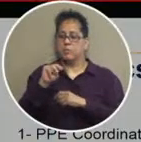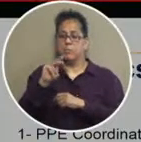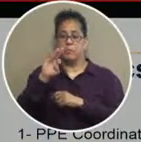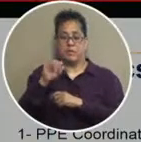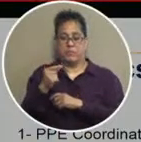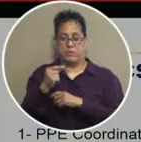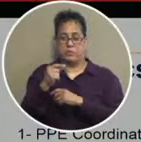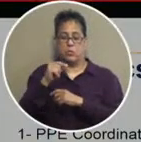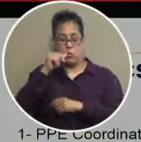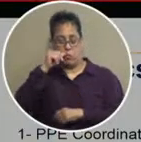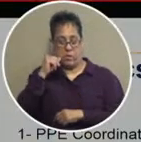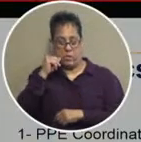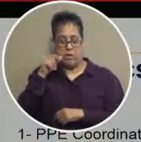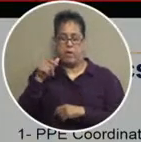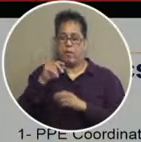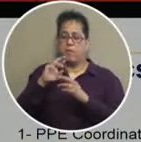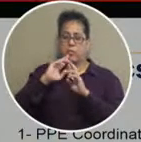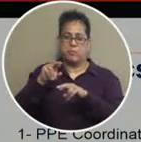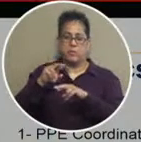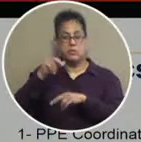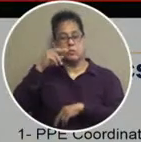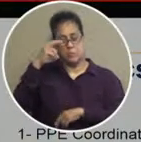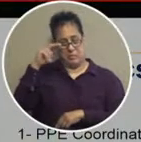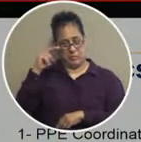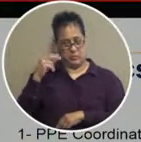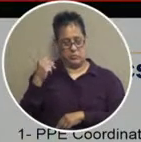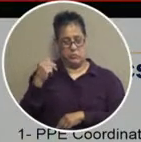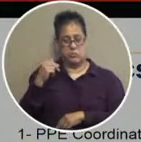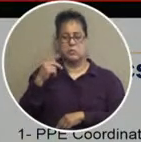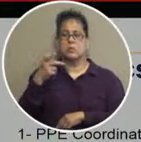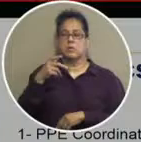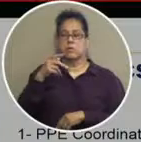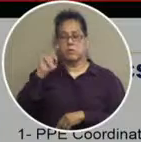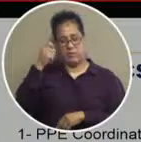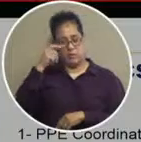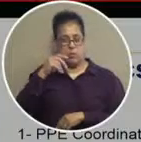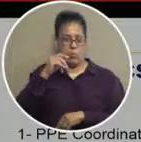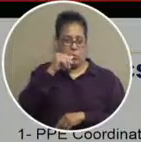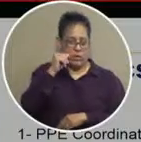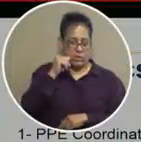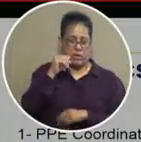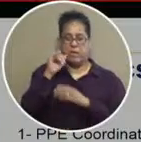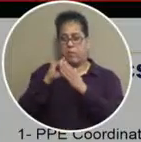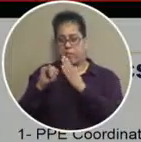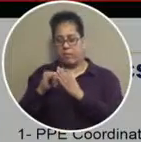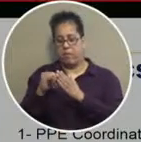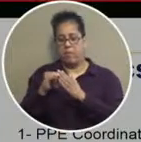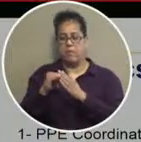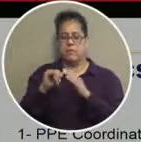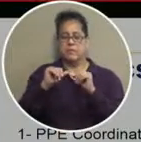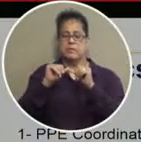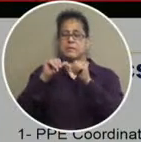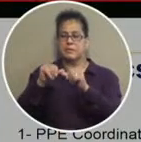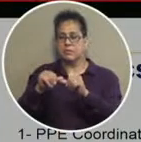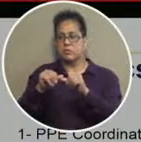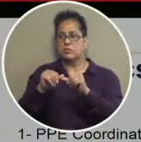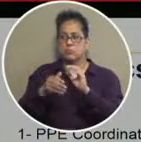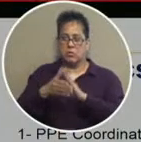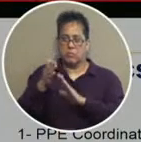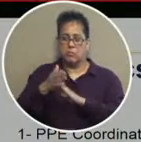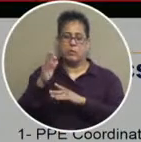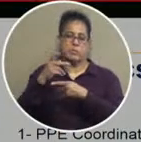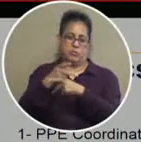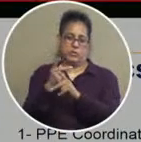to anticipate and respond to Mexico and state federal audits and inspections in order to continue operations and